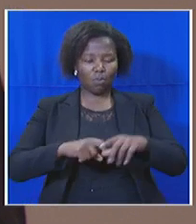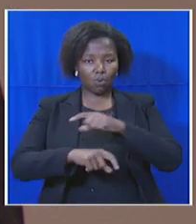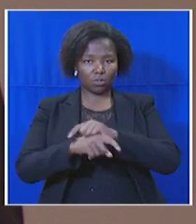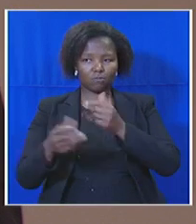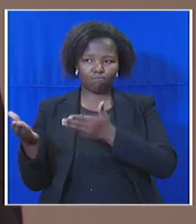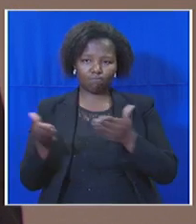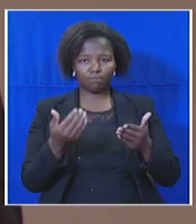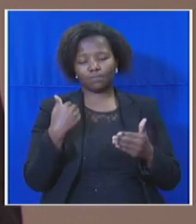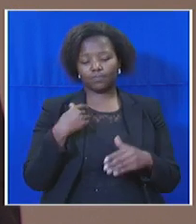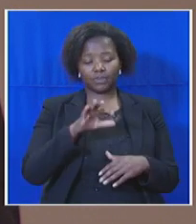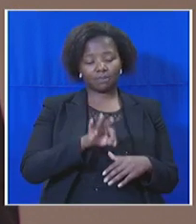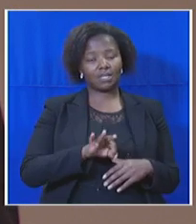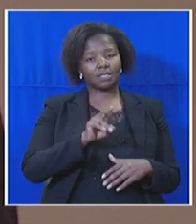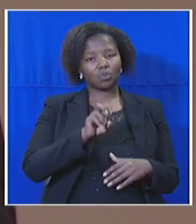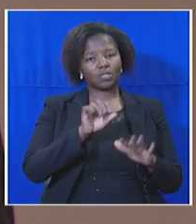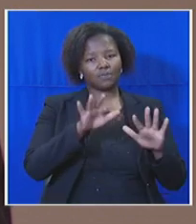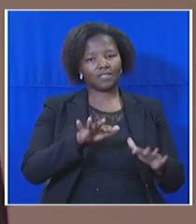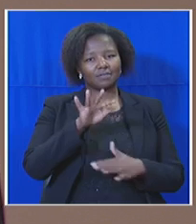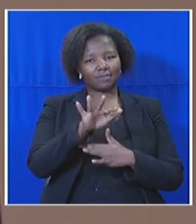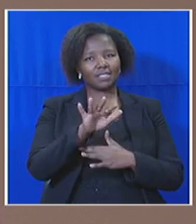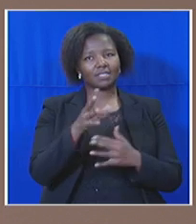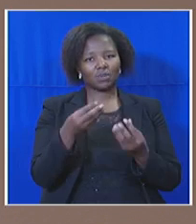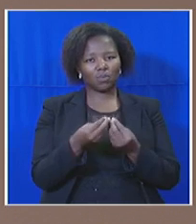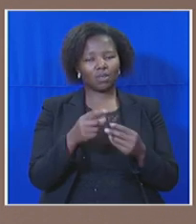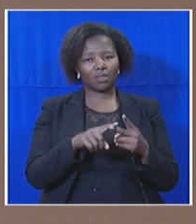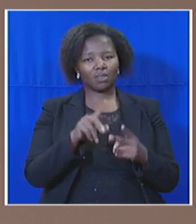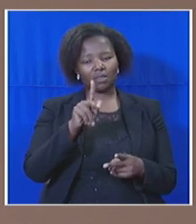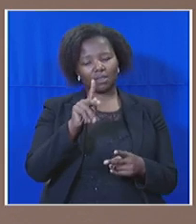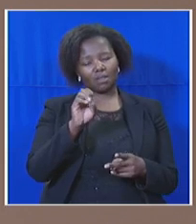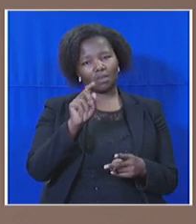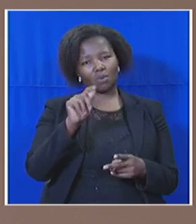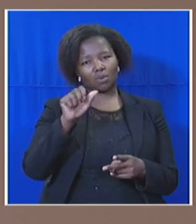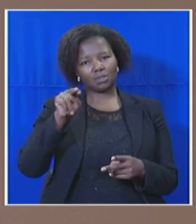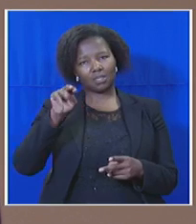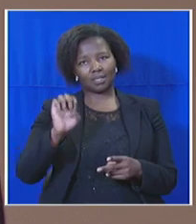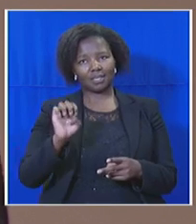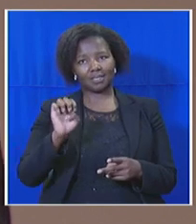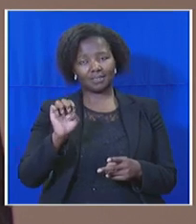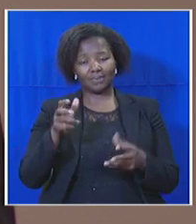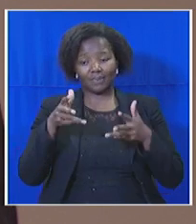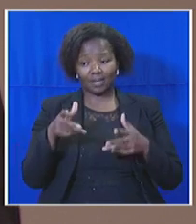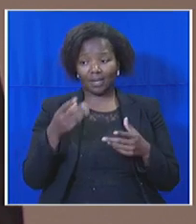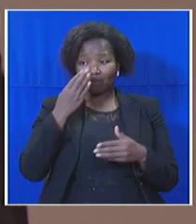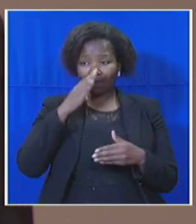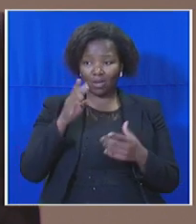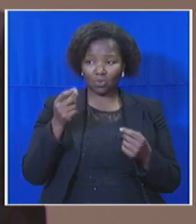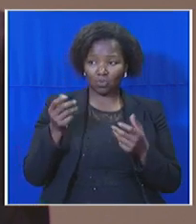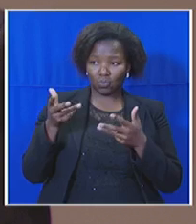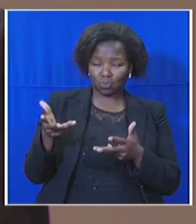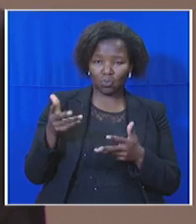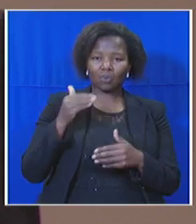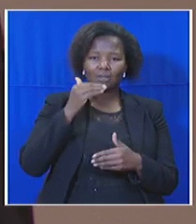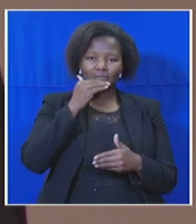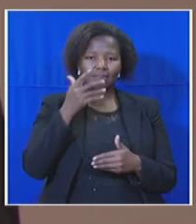2015, together with those of another stalwart, Comrade Moses Kotane. This self-destructive attitude of these perpetrators neither contributes to the